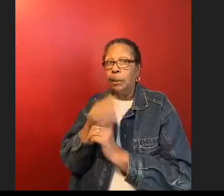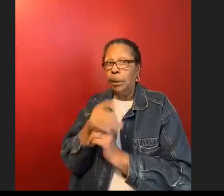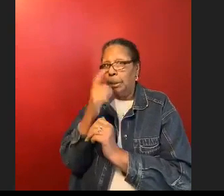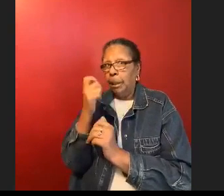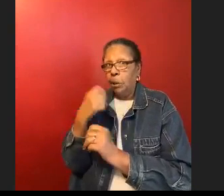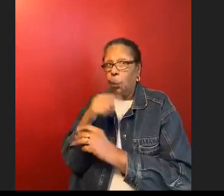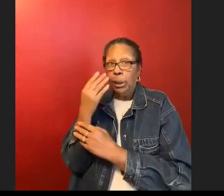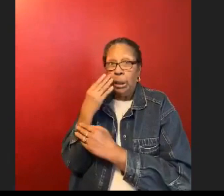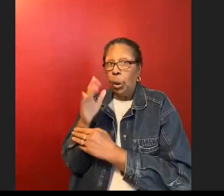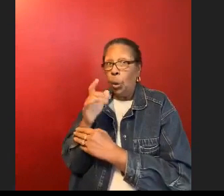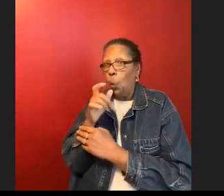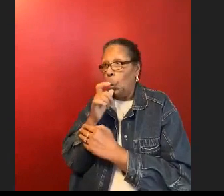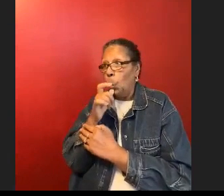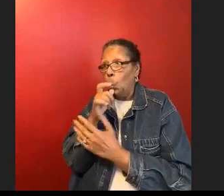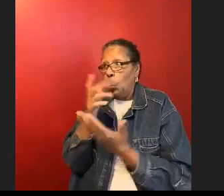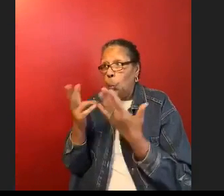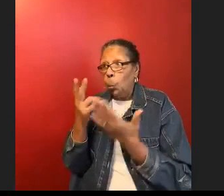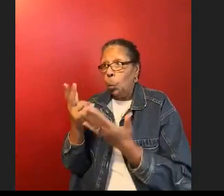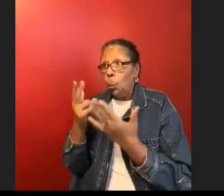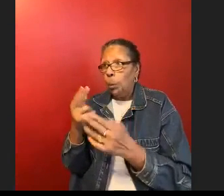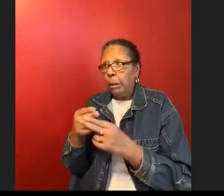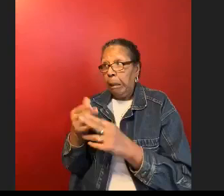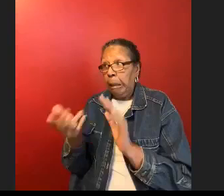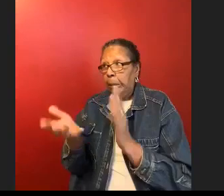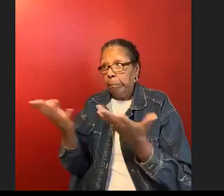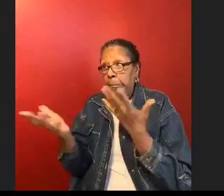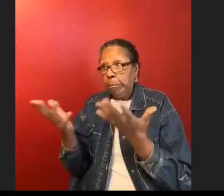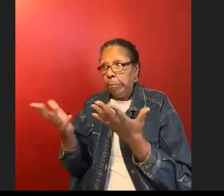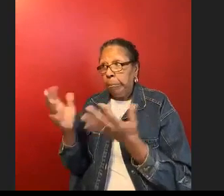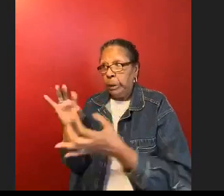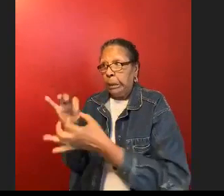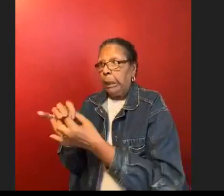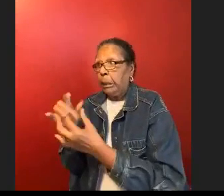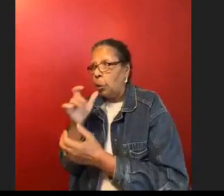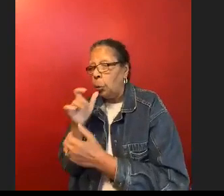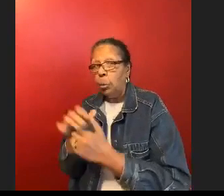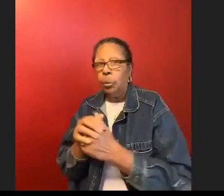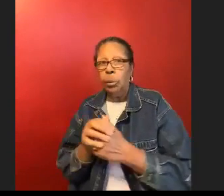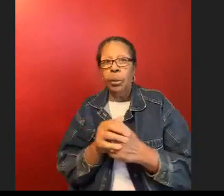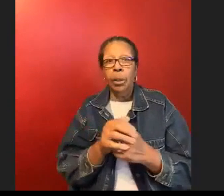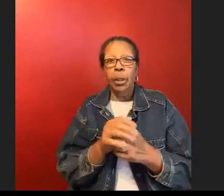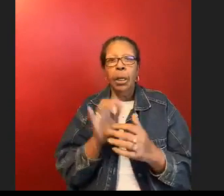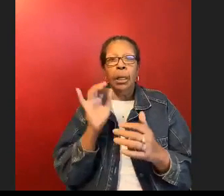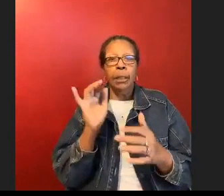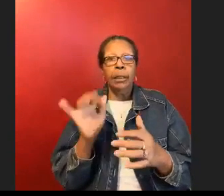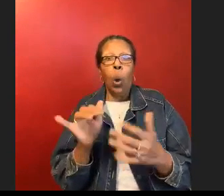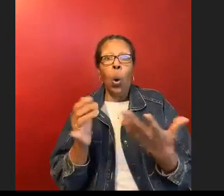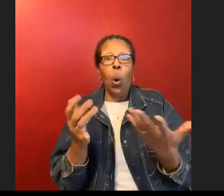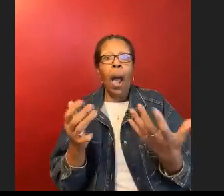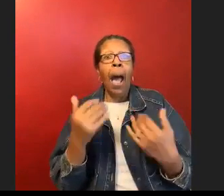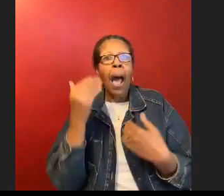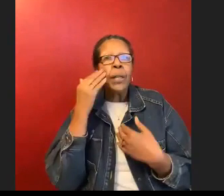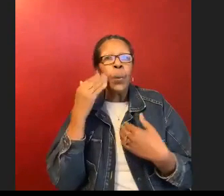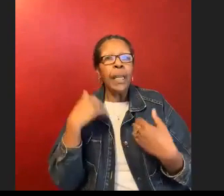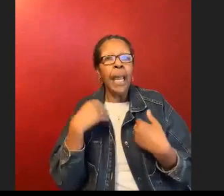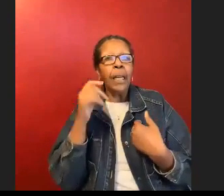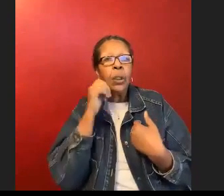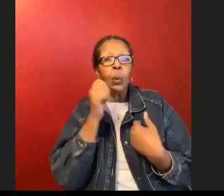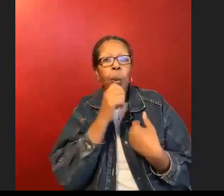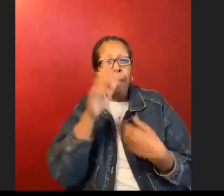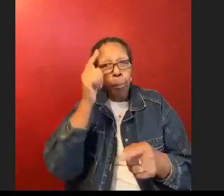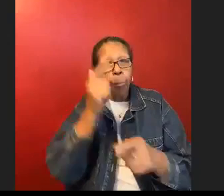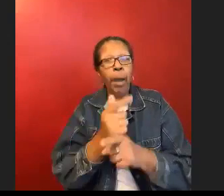what your nickname becomes? Twin. So that's how I know he had a twin brother and not a twin sister. And for the fact they were